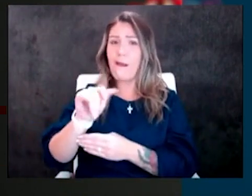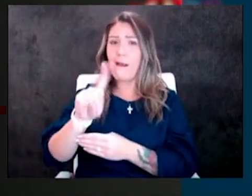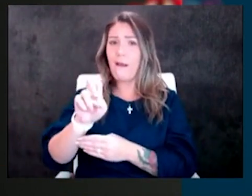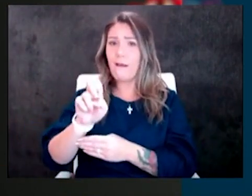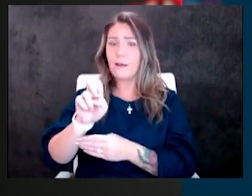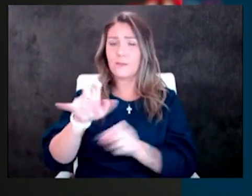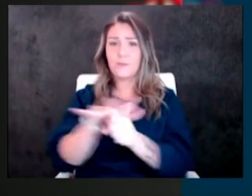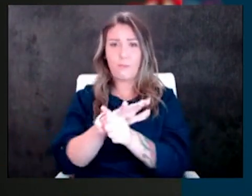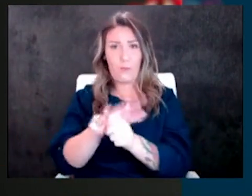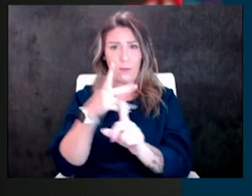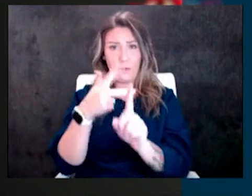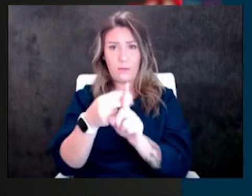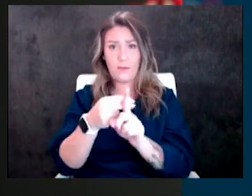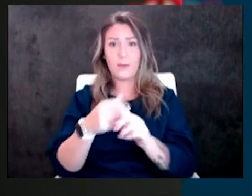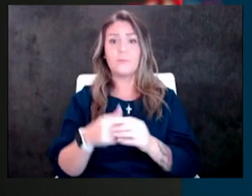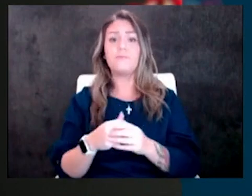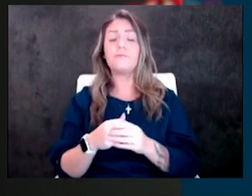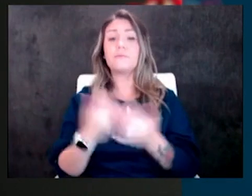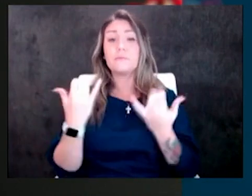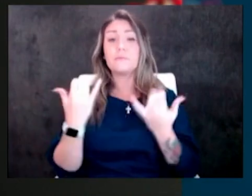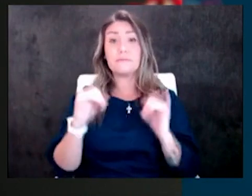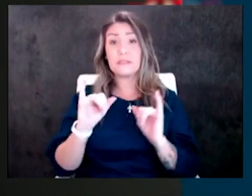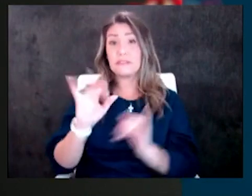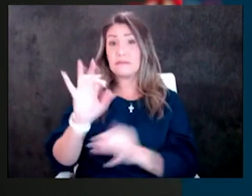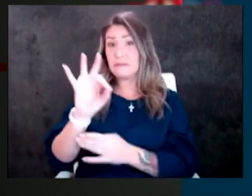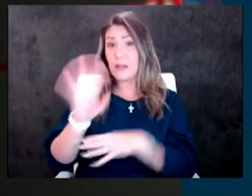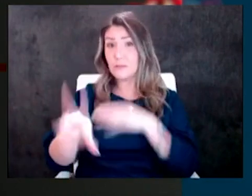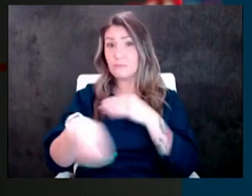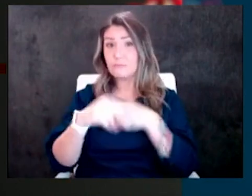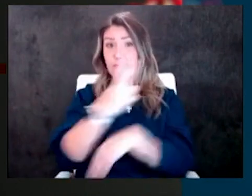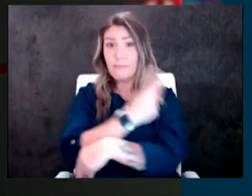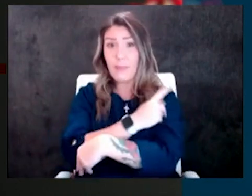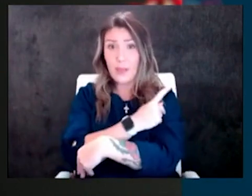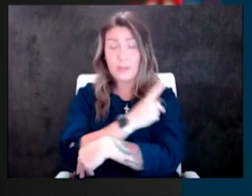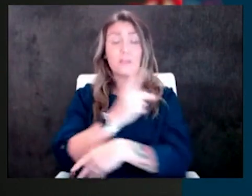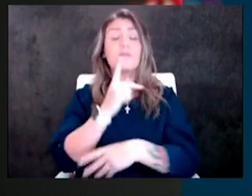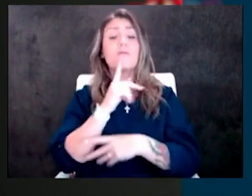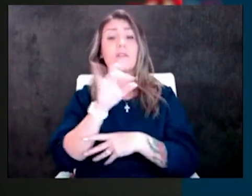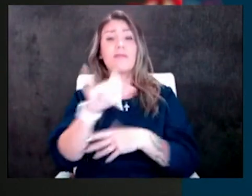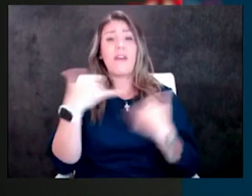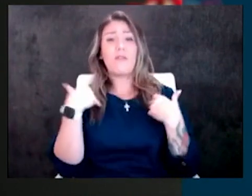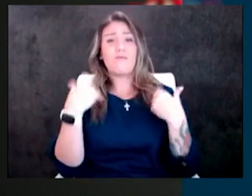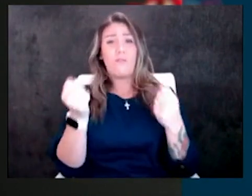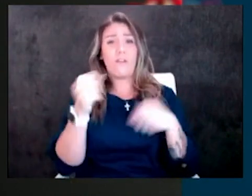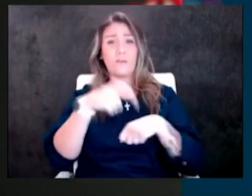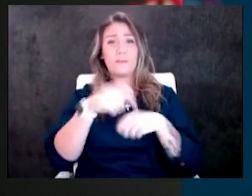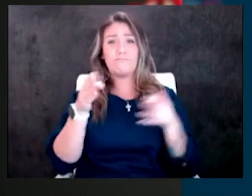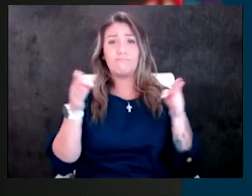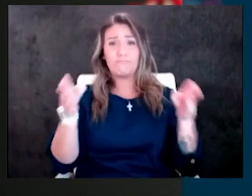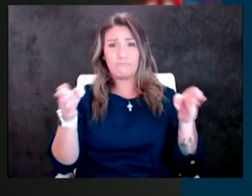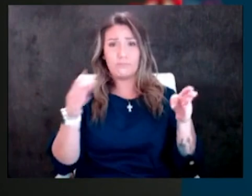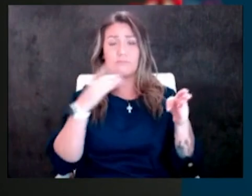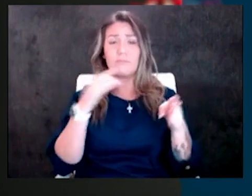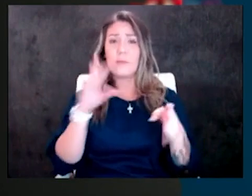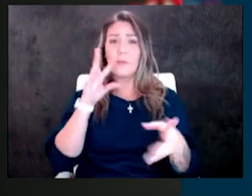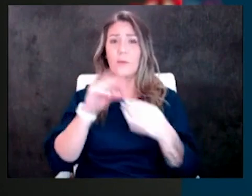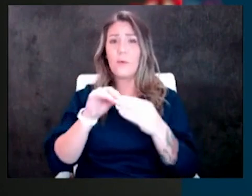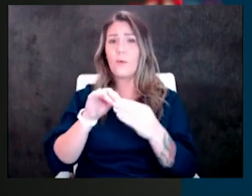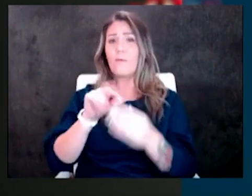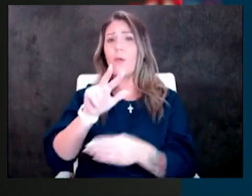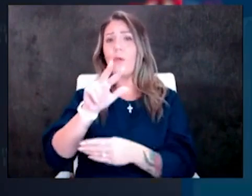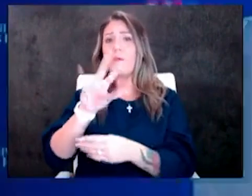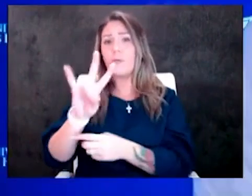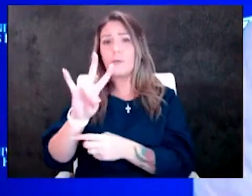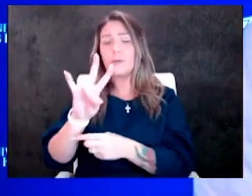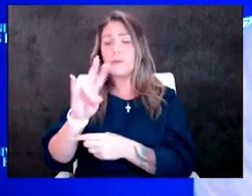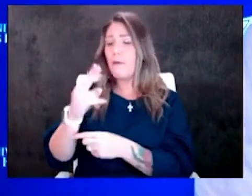vaccinated. We still have 9 additional patients in that recovery period. So a total of 37, and Hays has 10 active infections